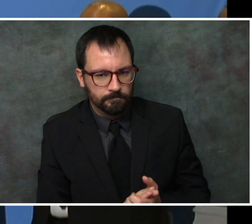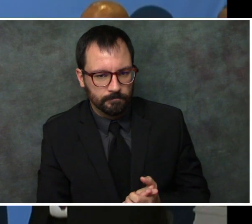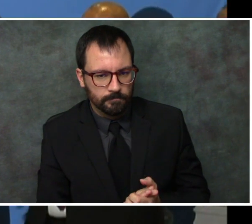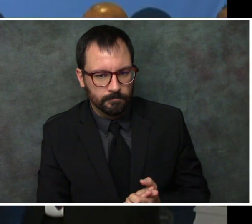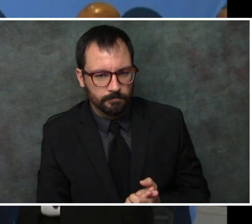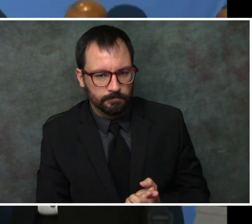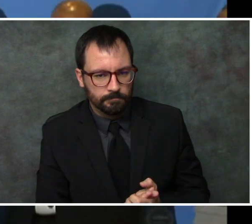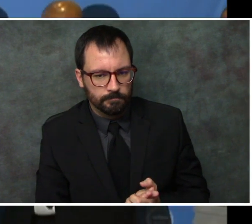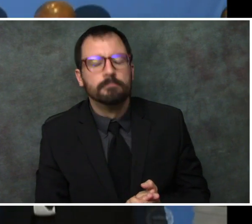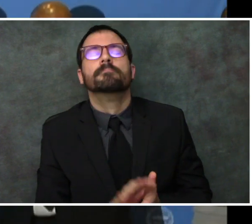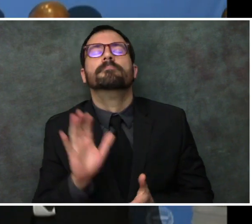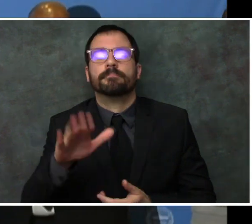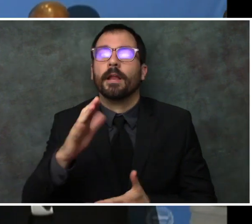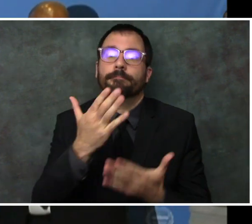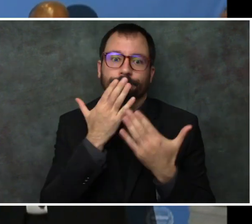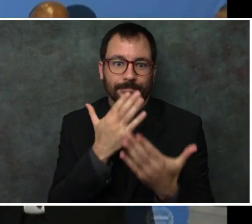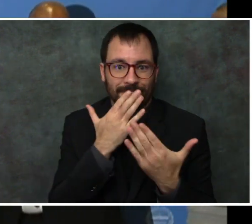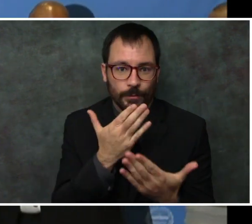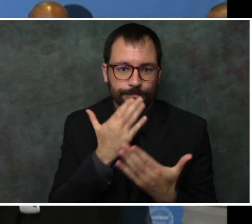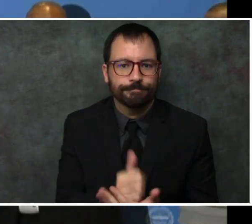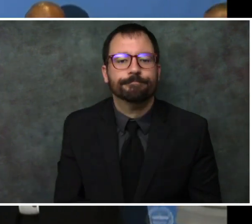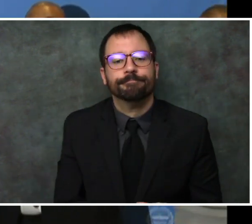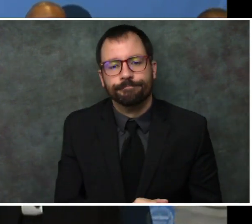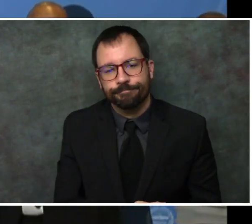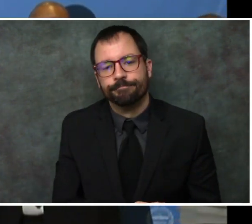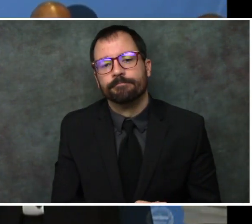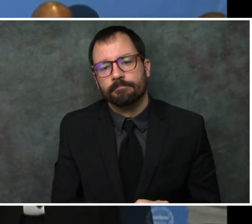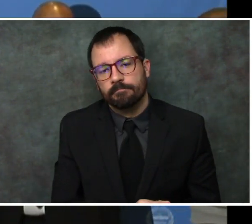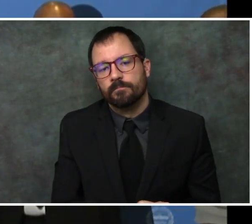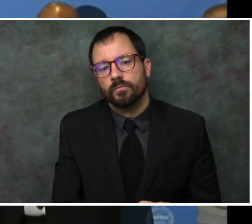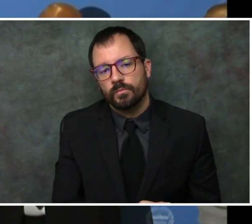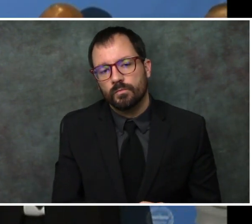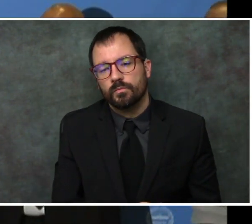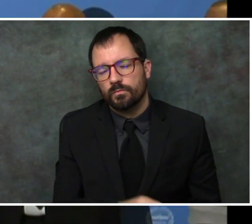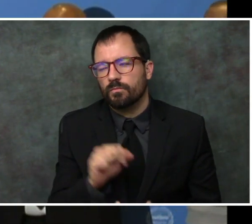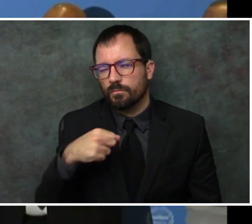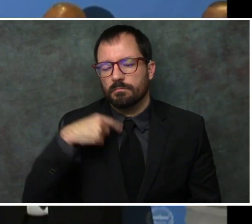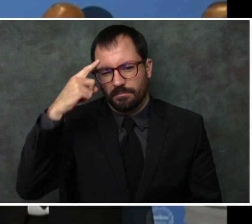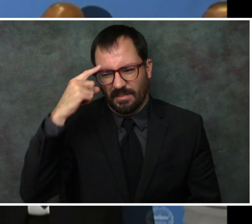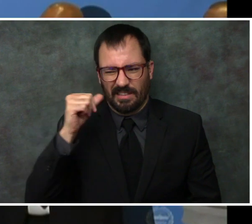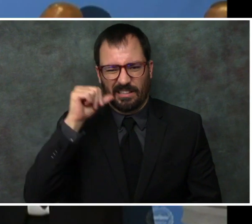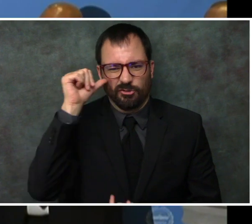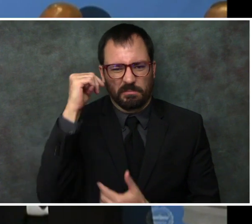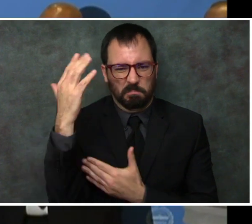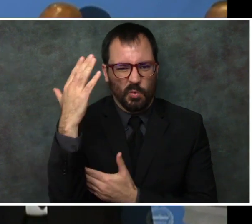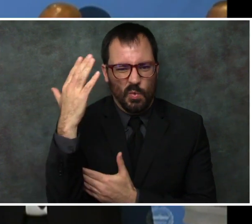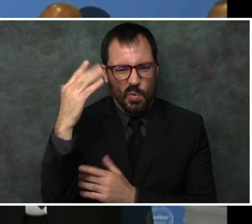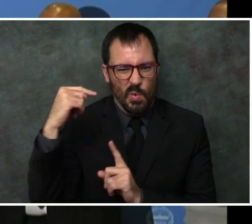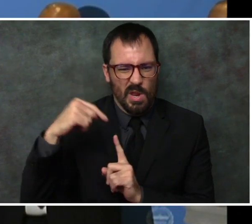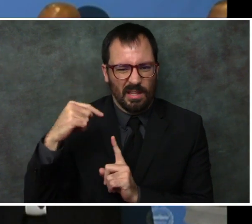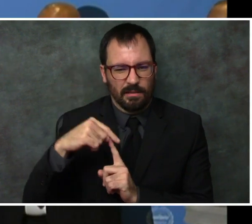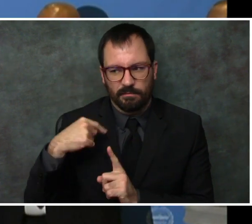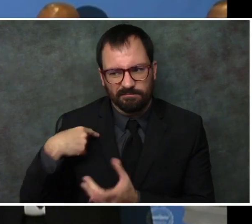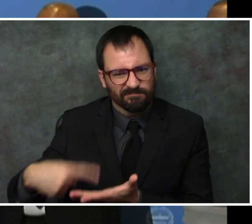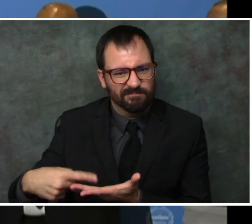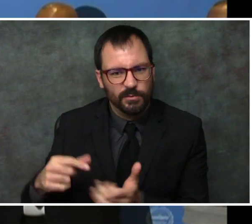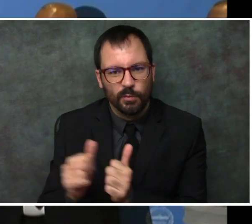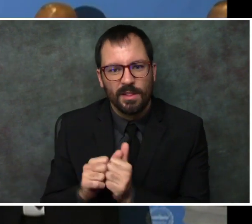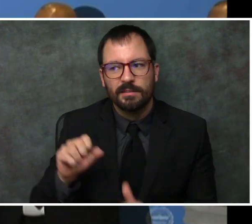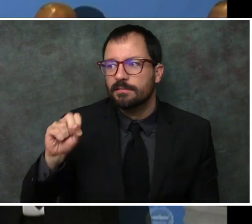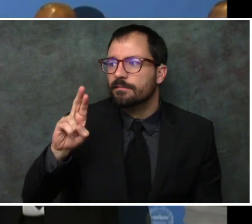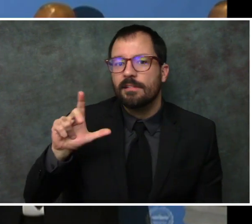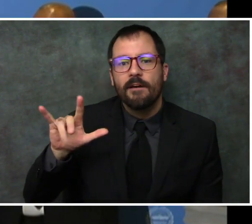Thank you. It actually addressed it in this task force yesterday morning. Actually, I think it was yesterday. I spoke to Tanisha Sullivan. She called